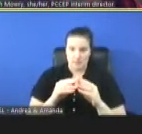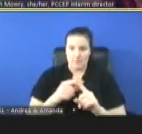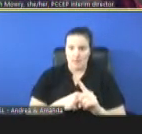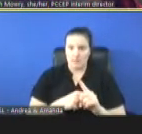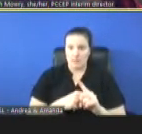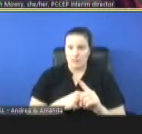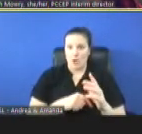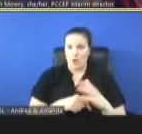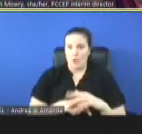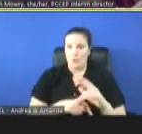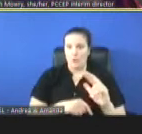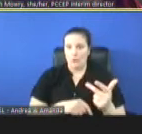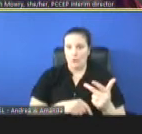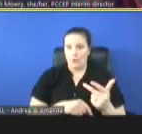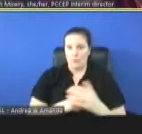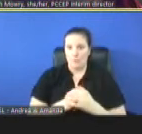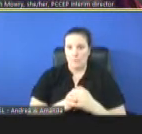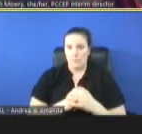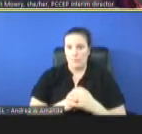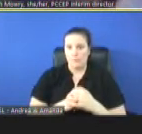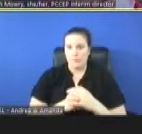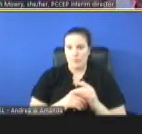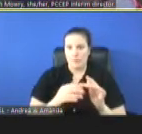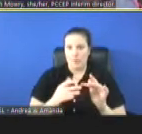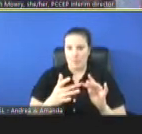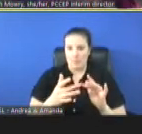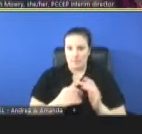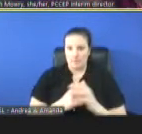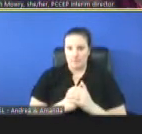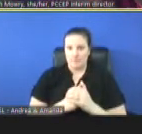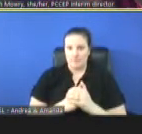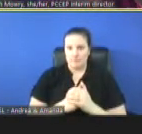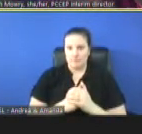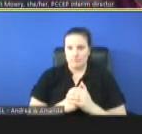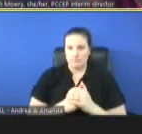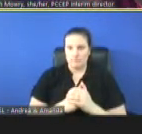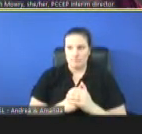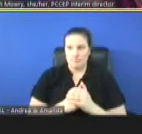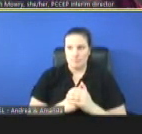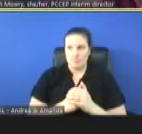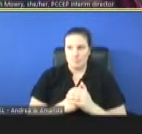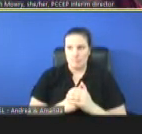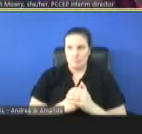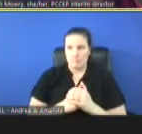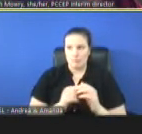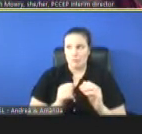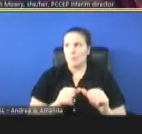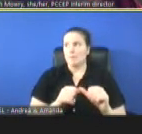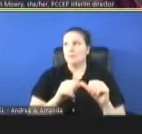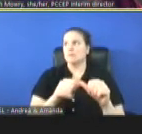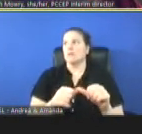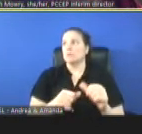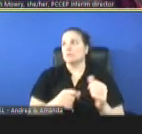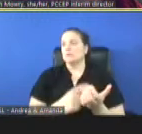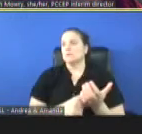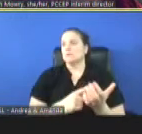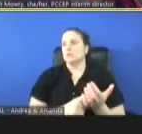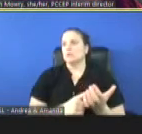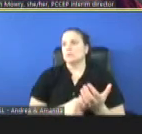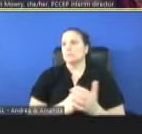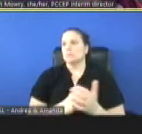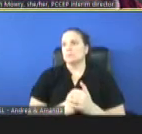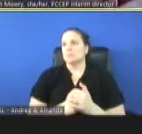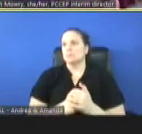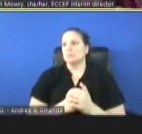will be on the 3rd. It's on our website so that there, this could be a continued discussion. The